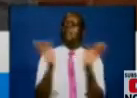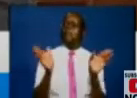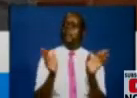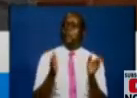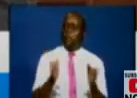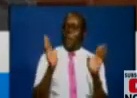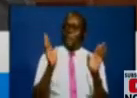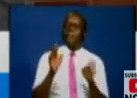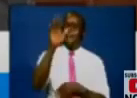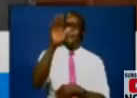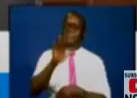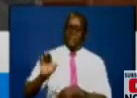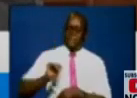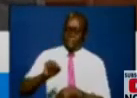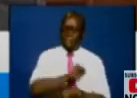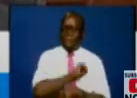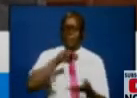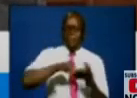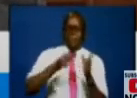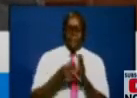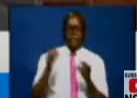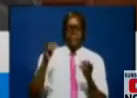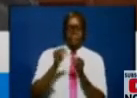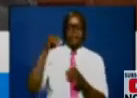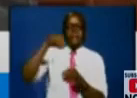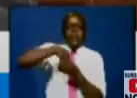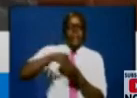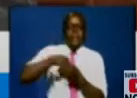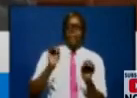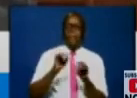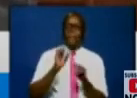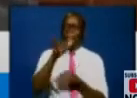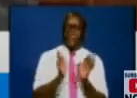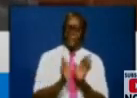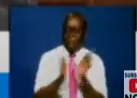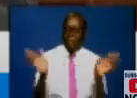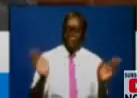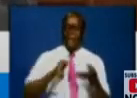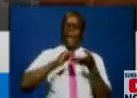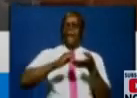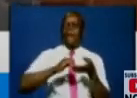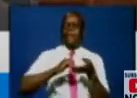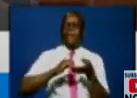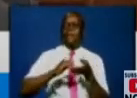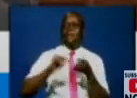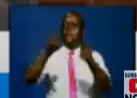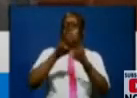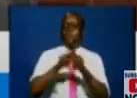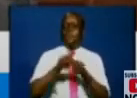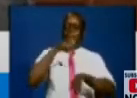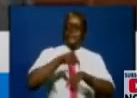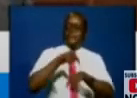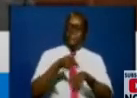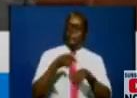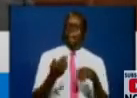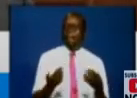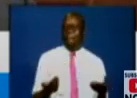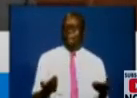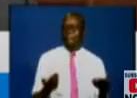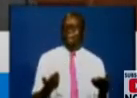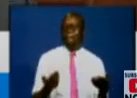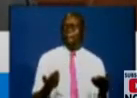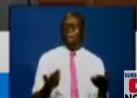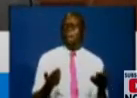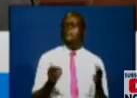be a sitting in camera. It is a public engagement as much as a plenary way would